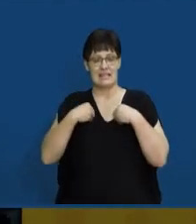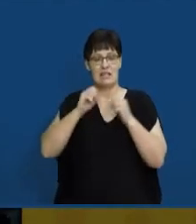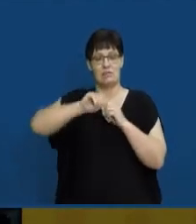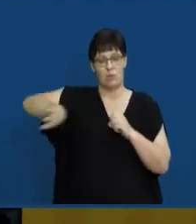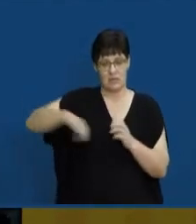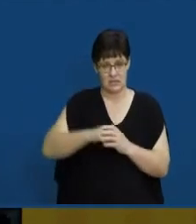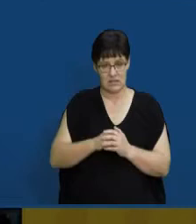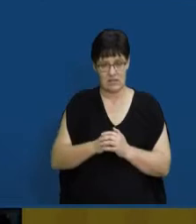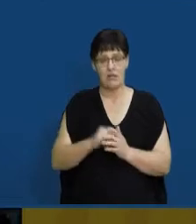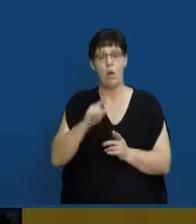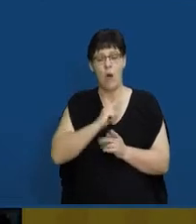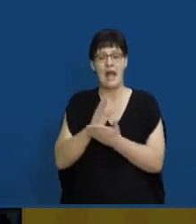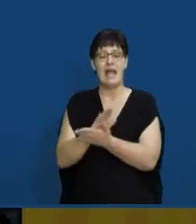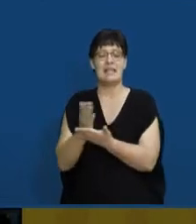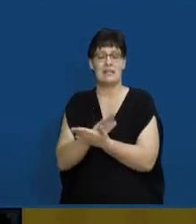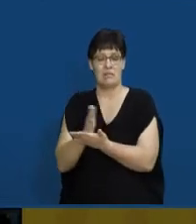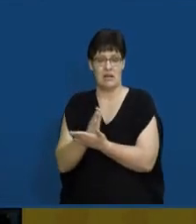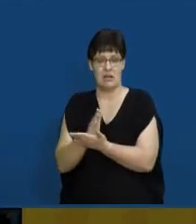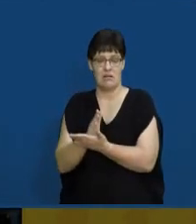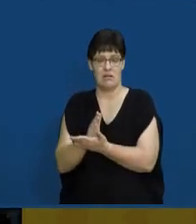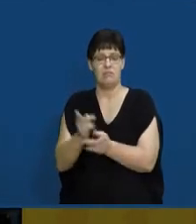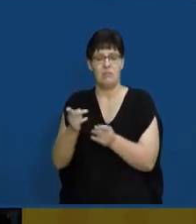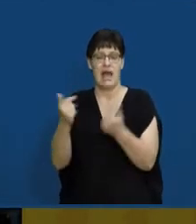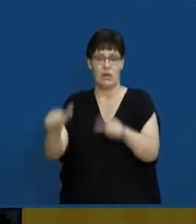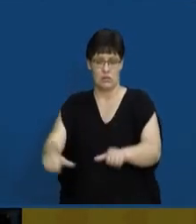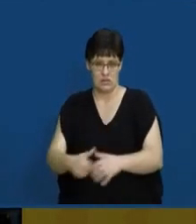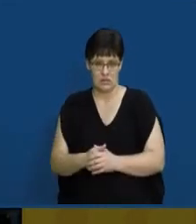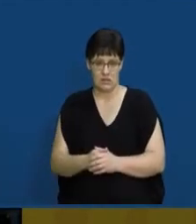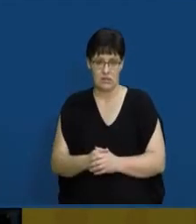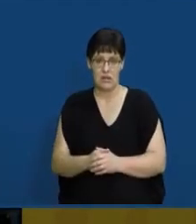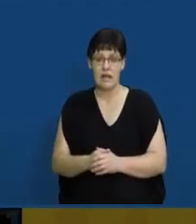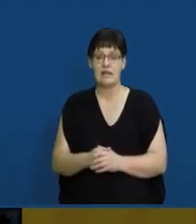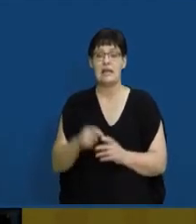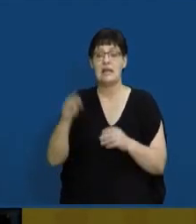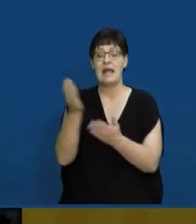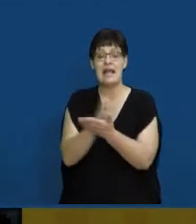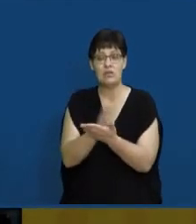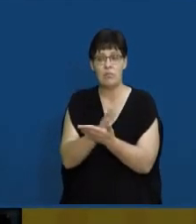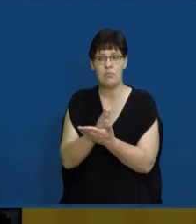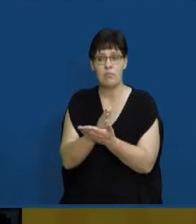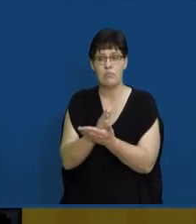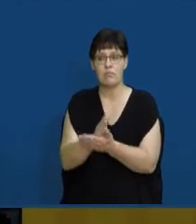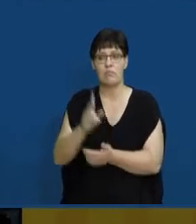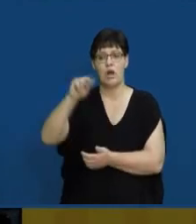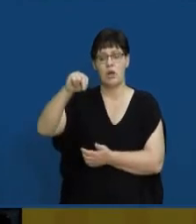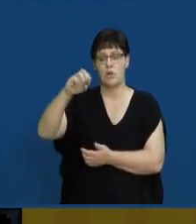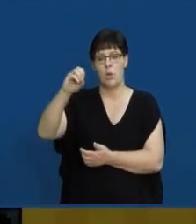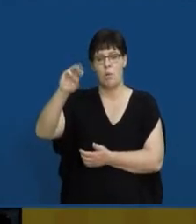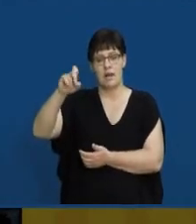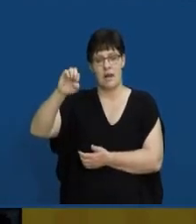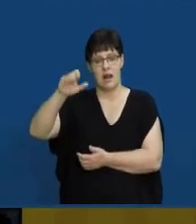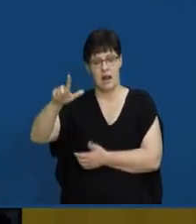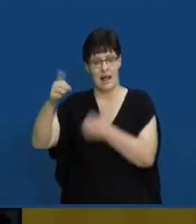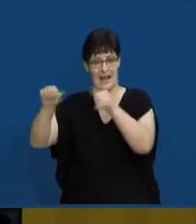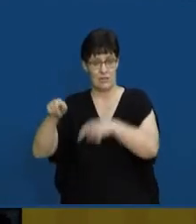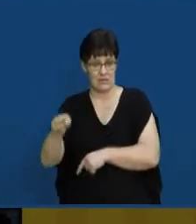is an interim nominal account. Listen carefully, an interim nominal account.